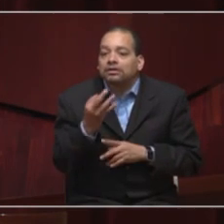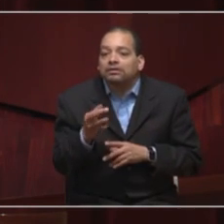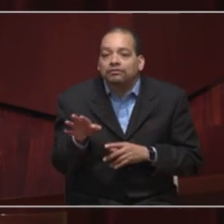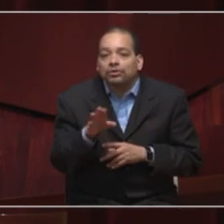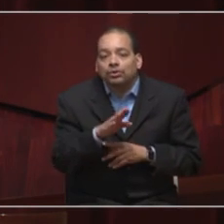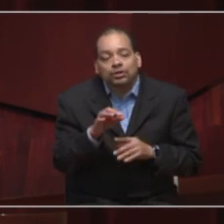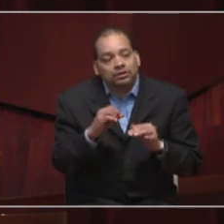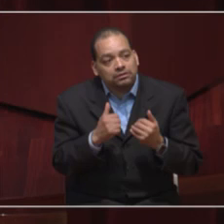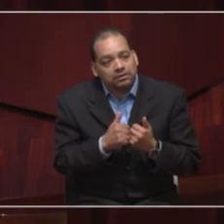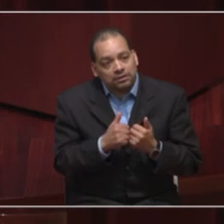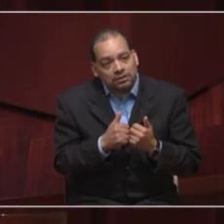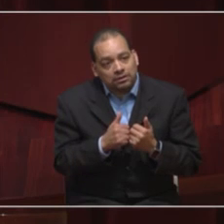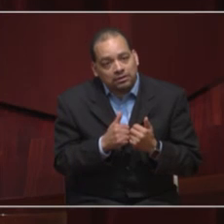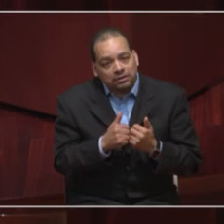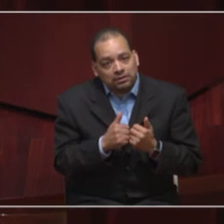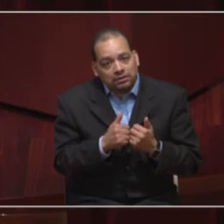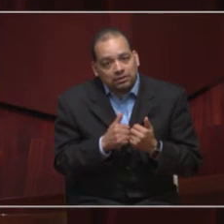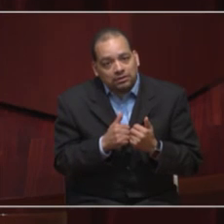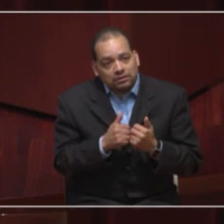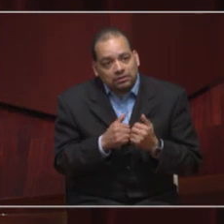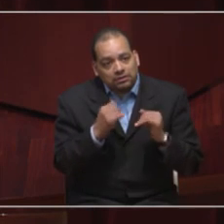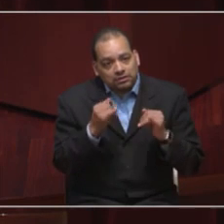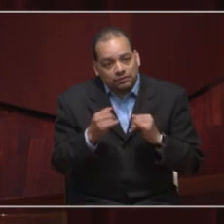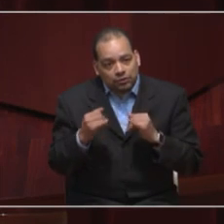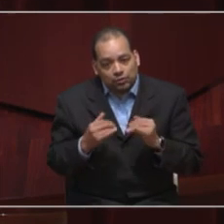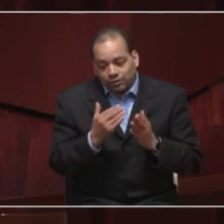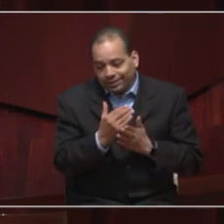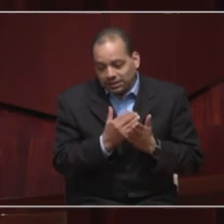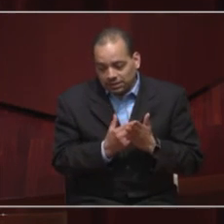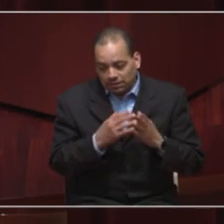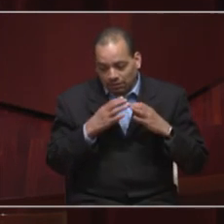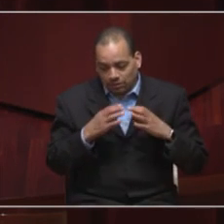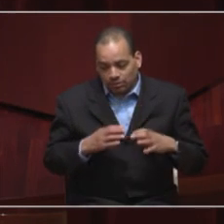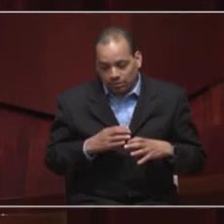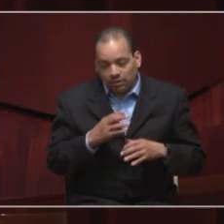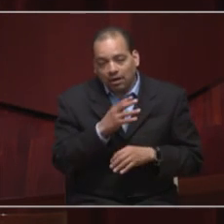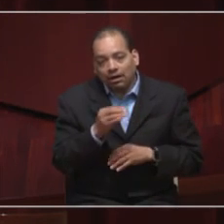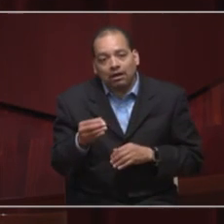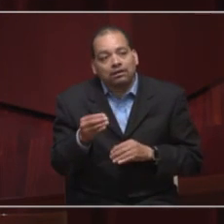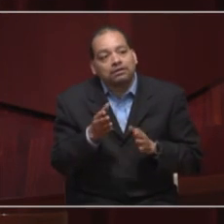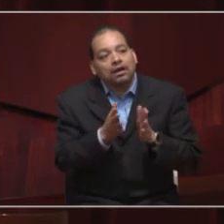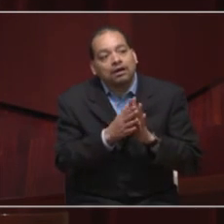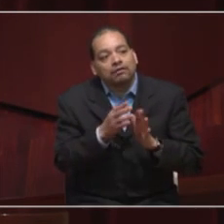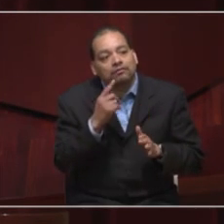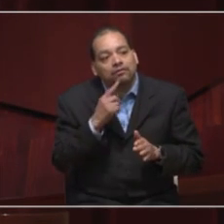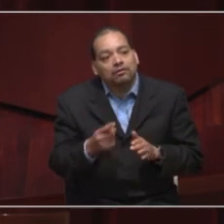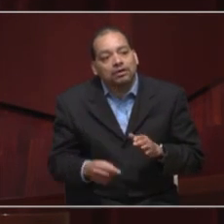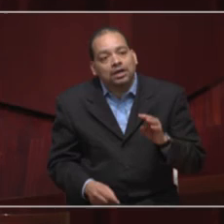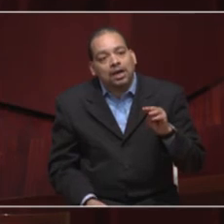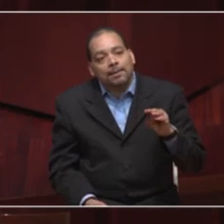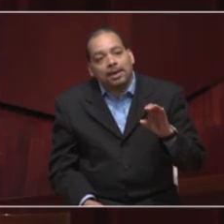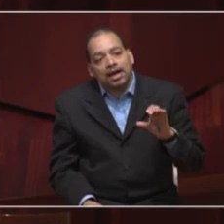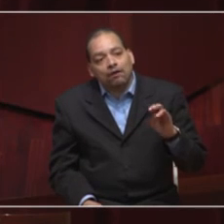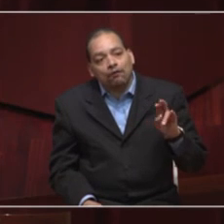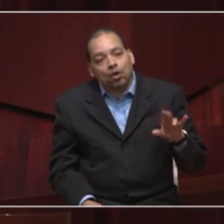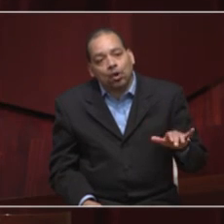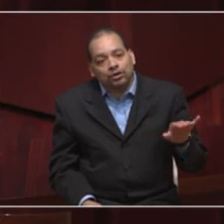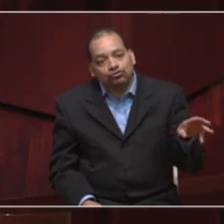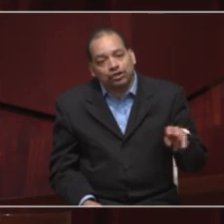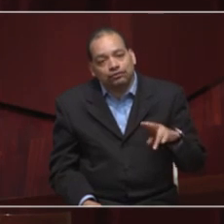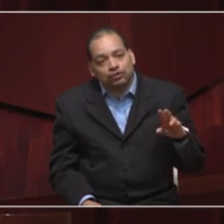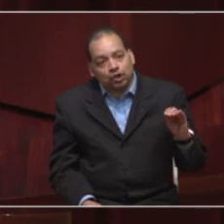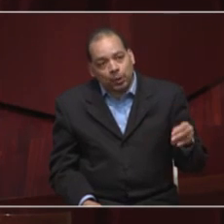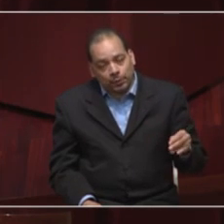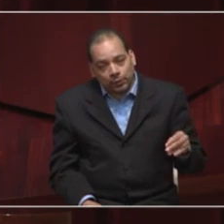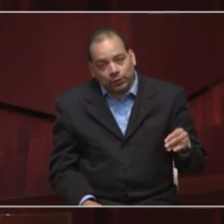agency is a individually listed customer and they ask for McAvoy out of transfer number this, that, and the